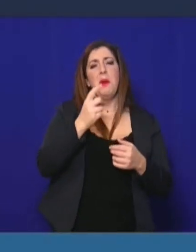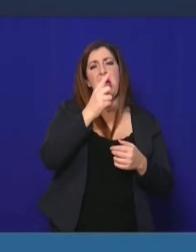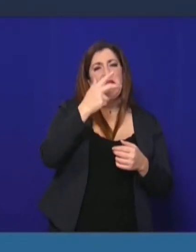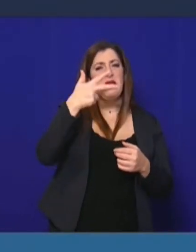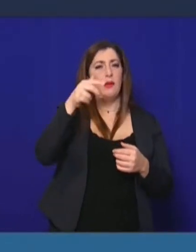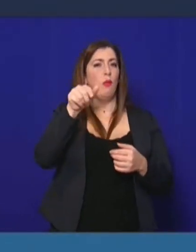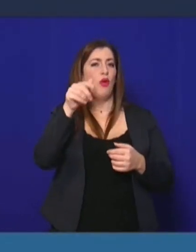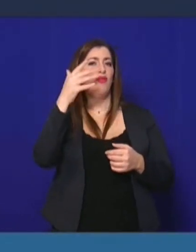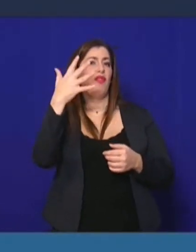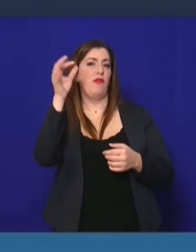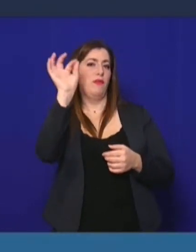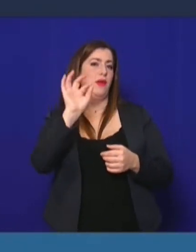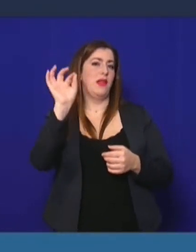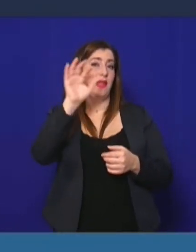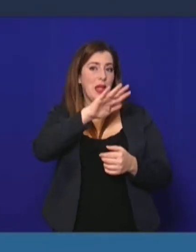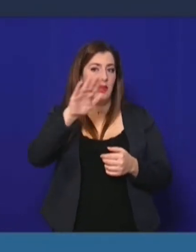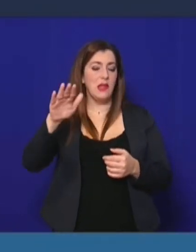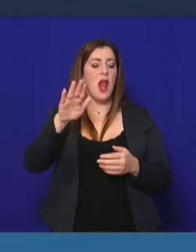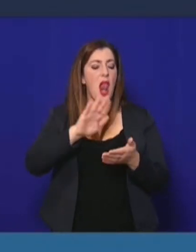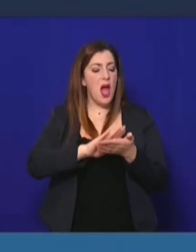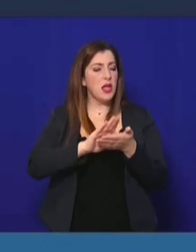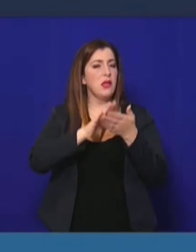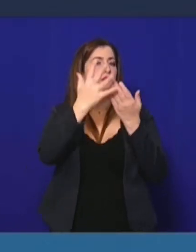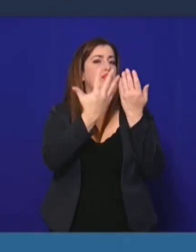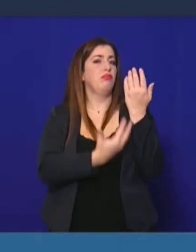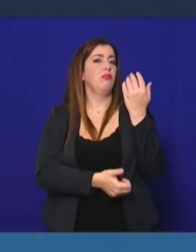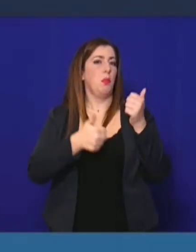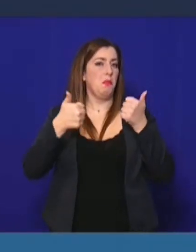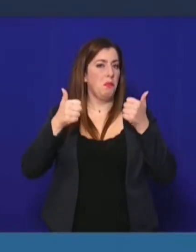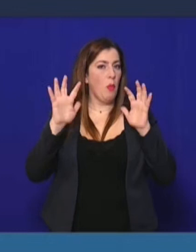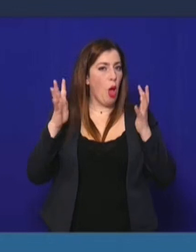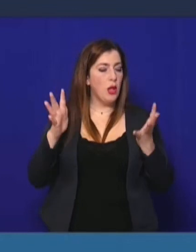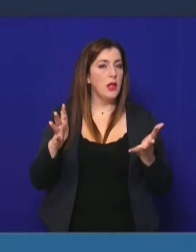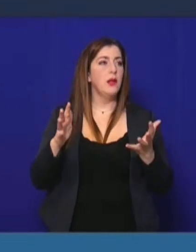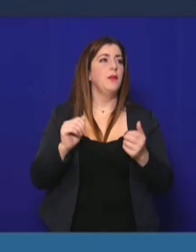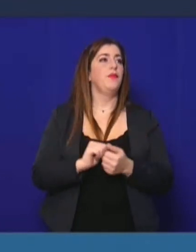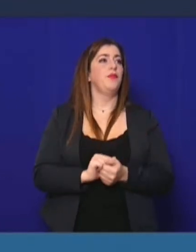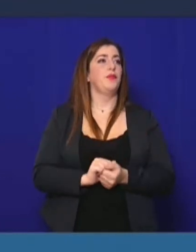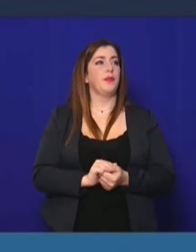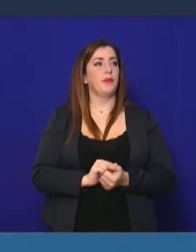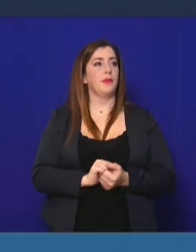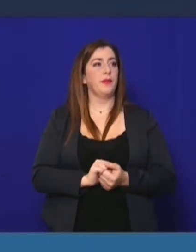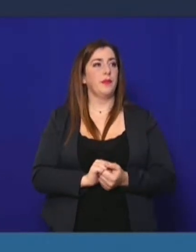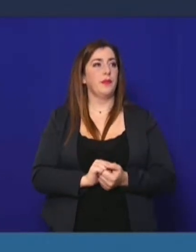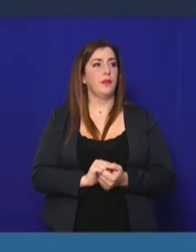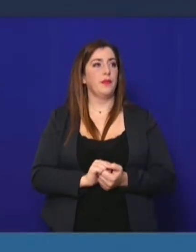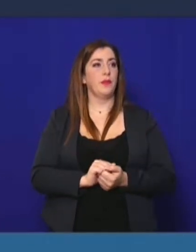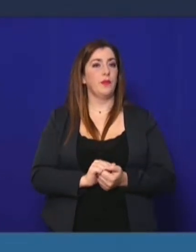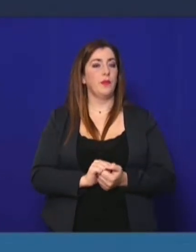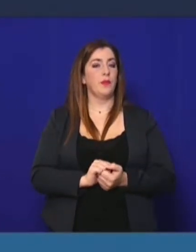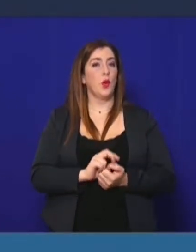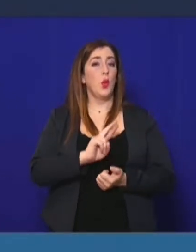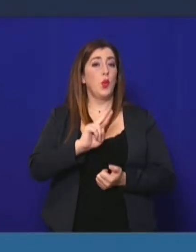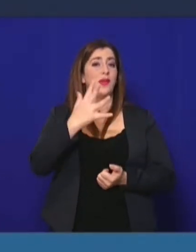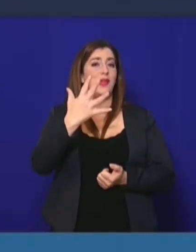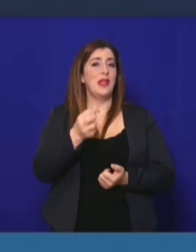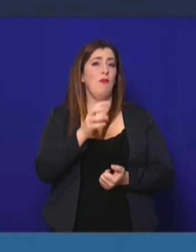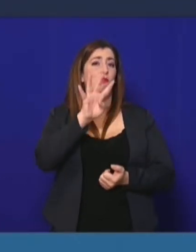tal-popolazzjoni. U kellna 450 persuna li propju daħħal il-kod li ntukom aħna meta tkunu